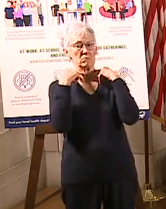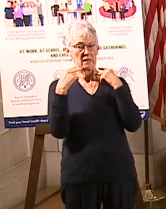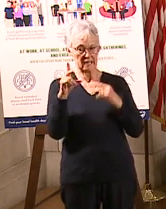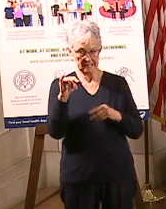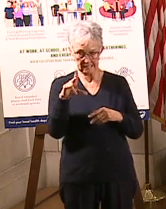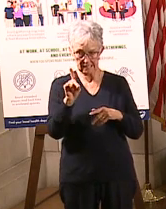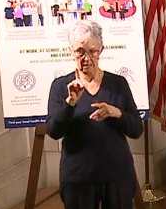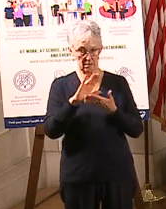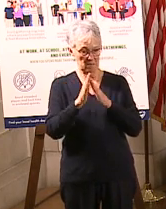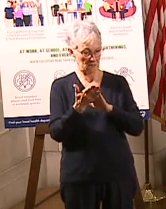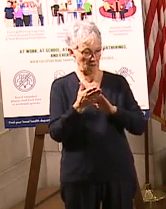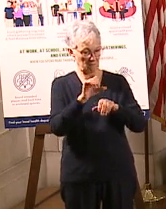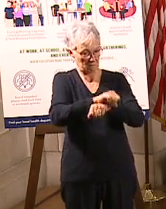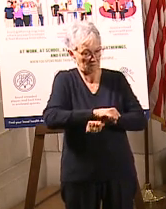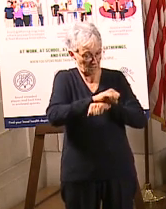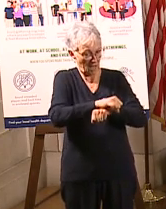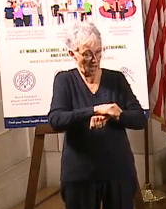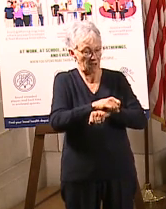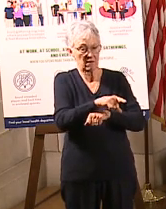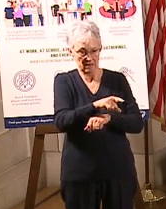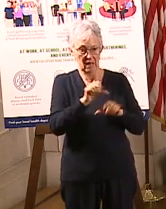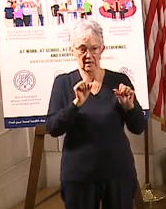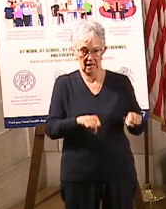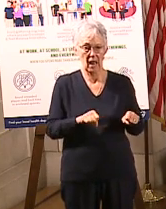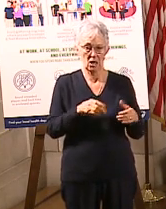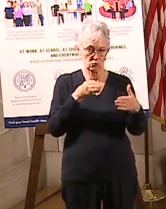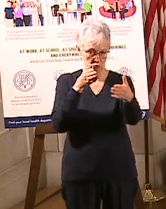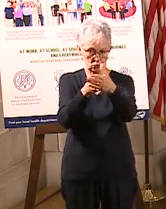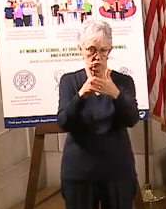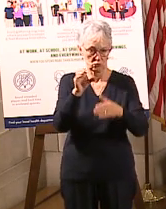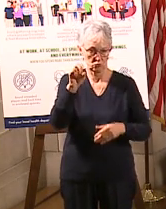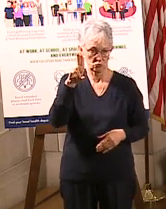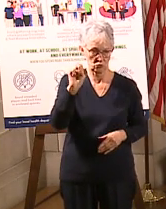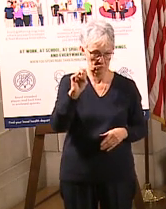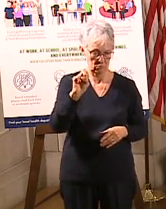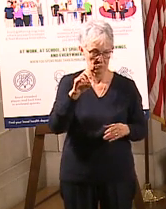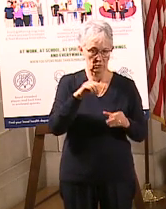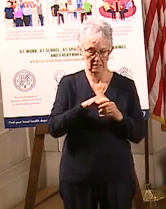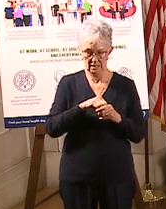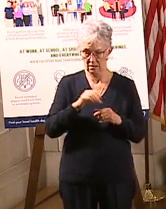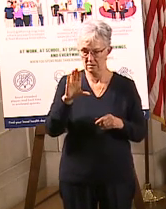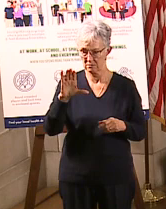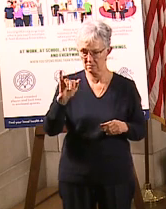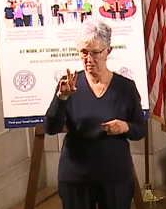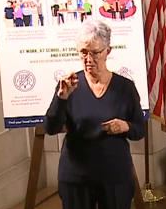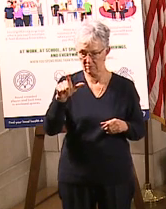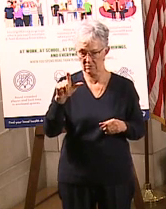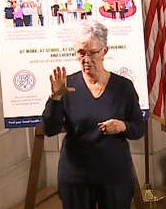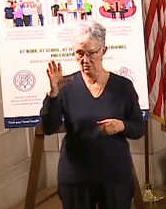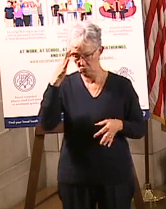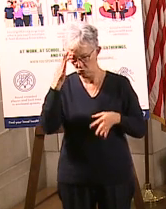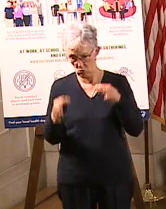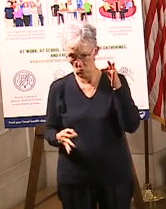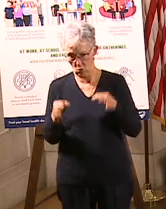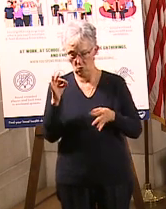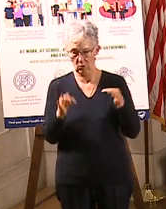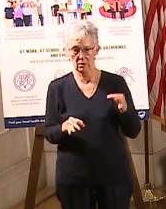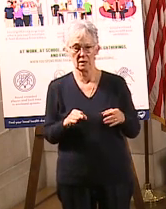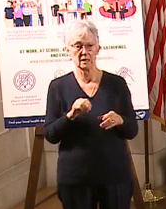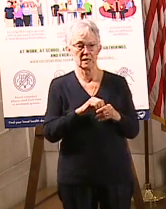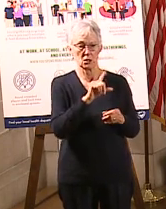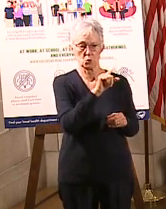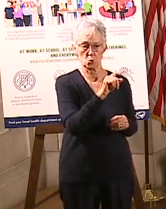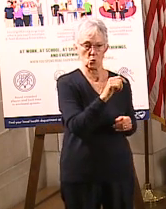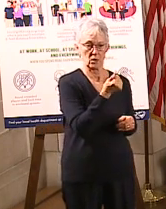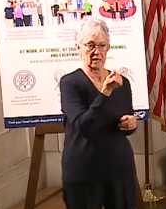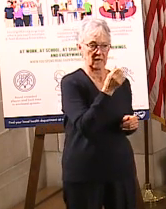only pursue it in criminal court, but in civil courts. Senator Pansing Brooks in 2018 brought a couple of bills, LB 289,